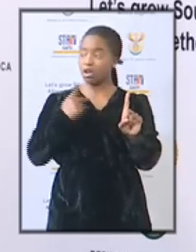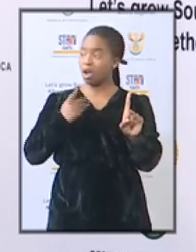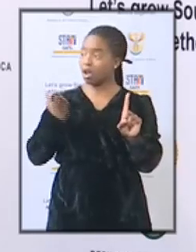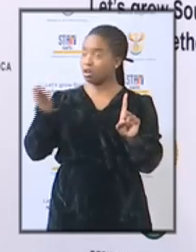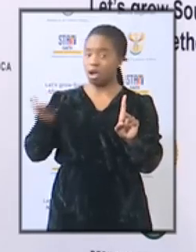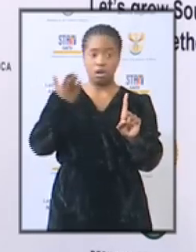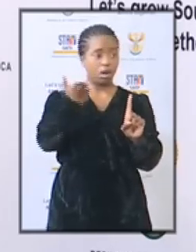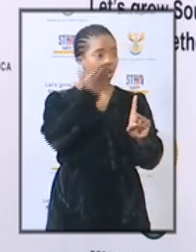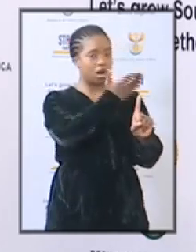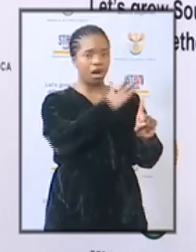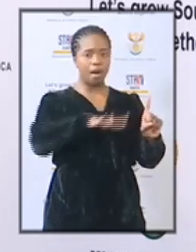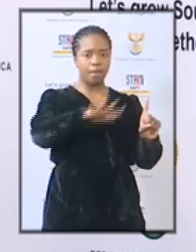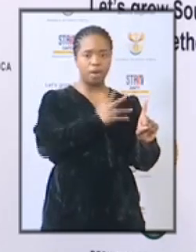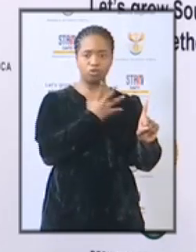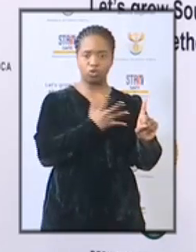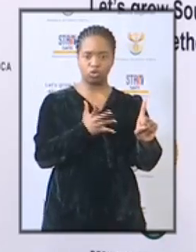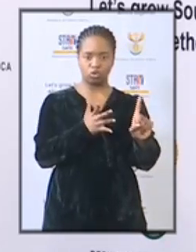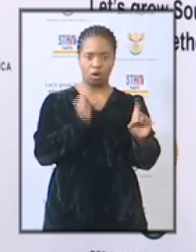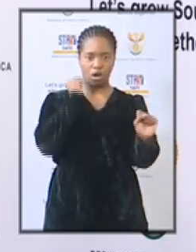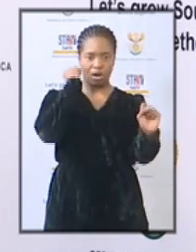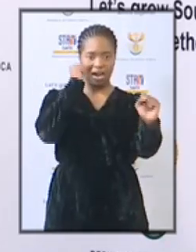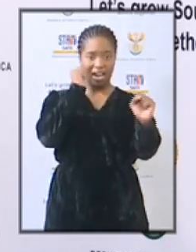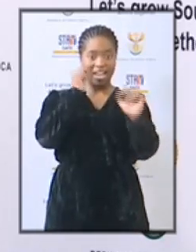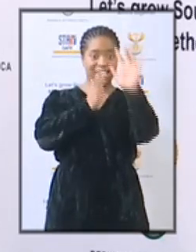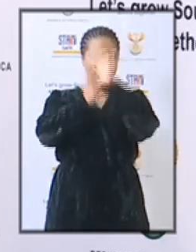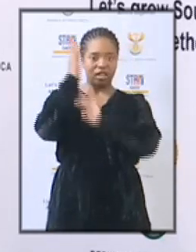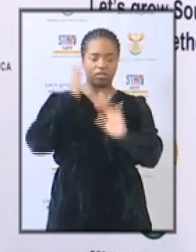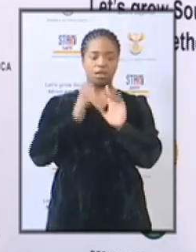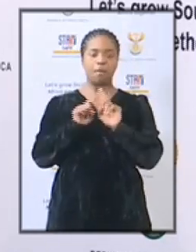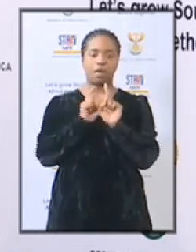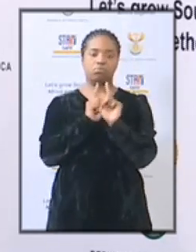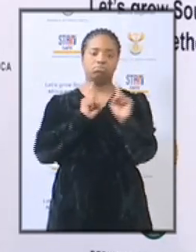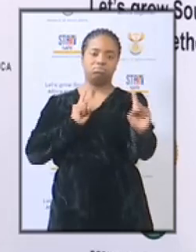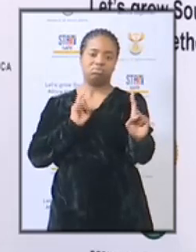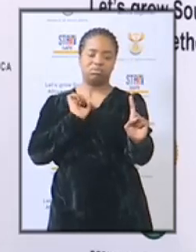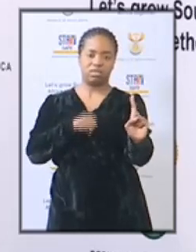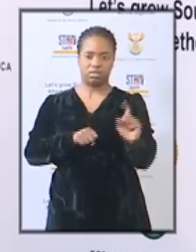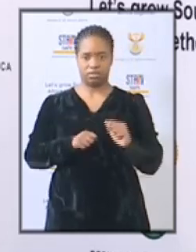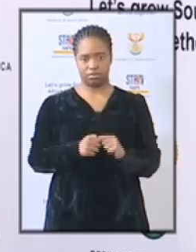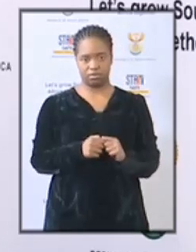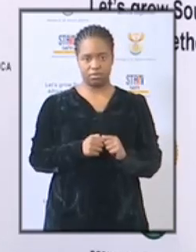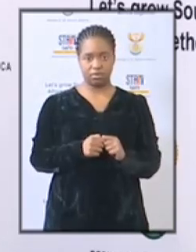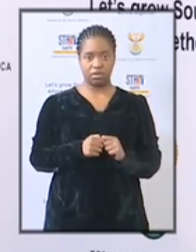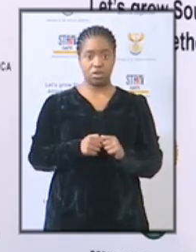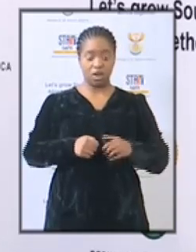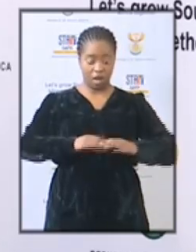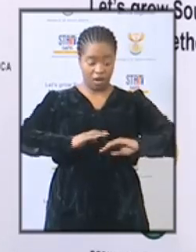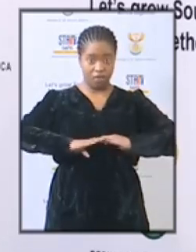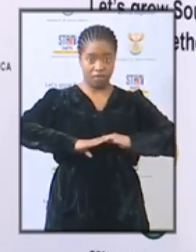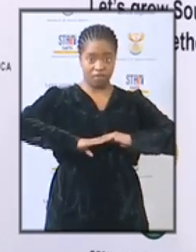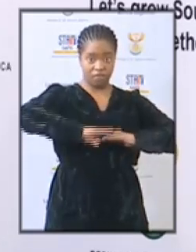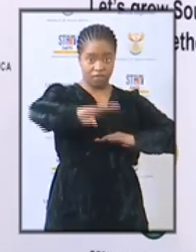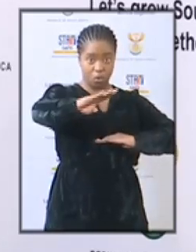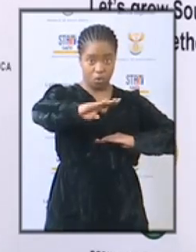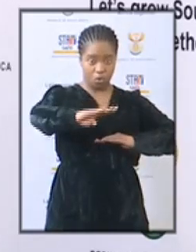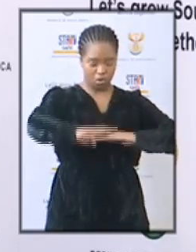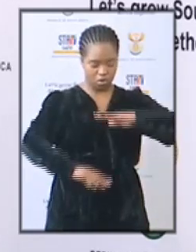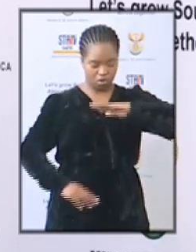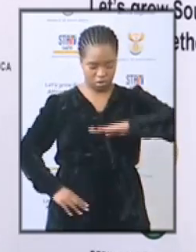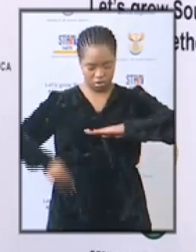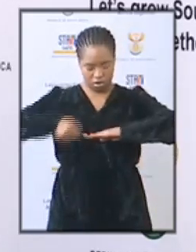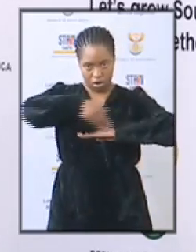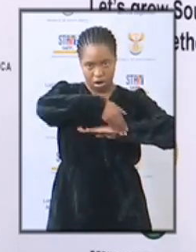marking. Must ensure social distancing, for example, by marking on the floors so that tourists